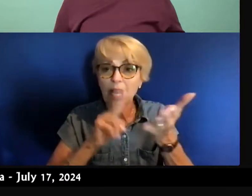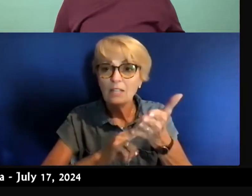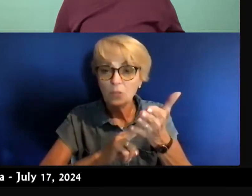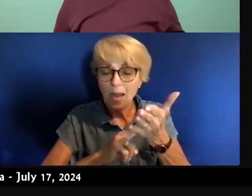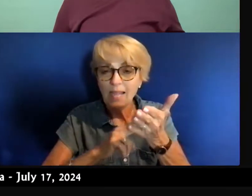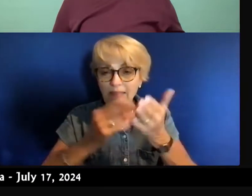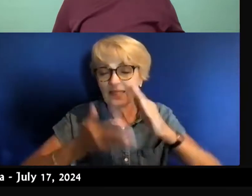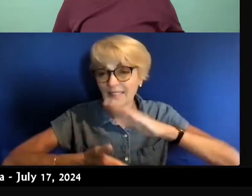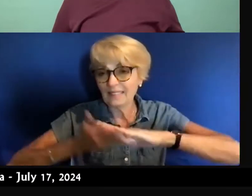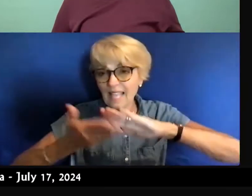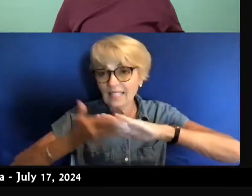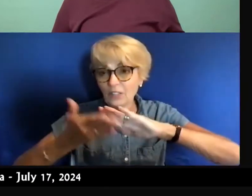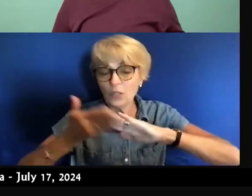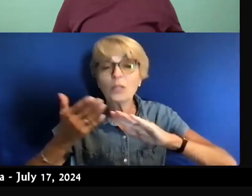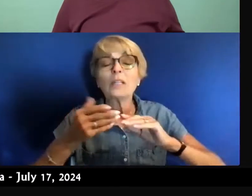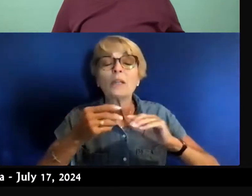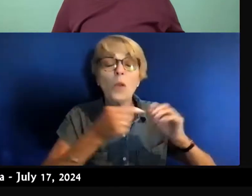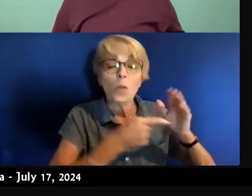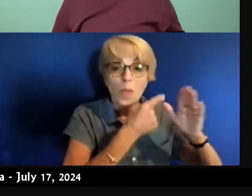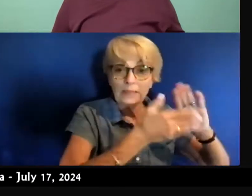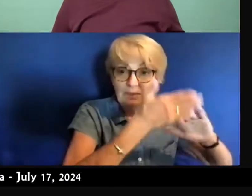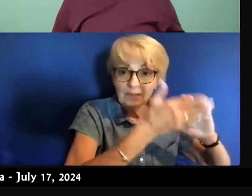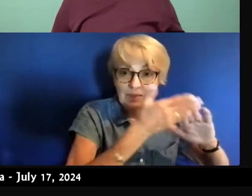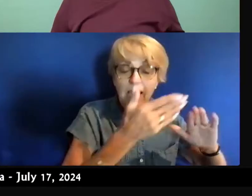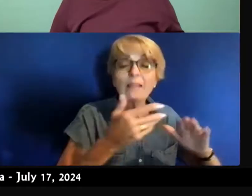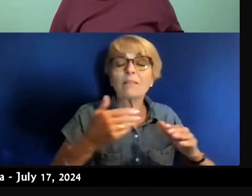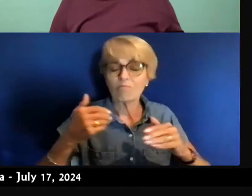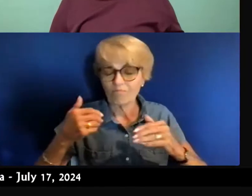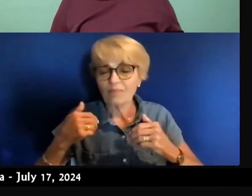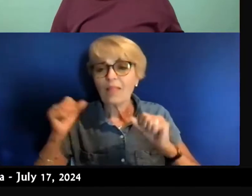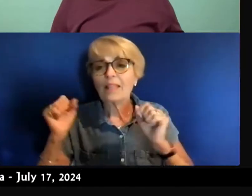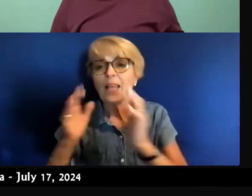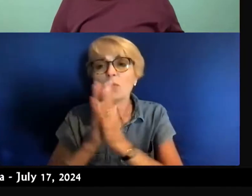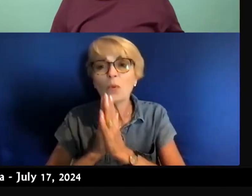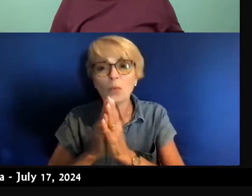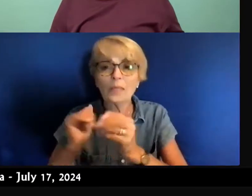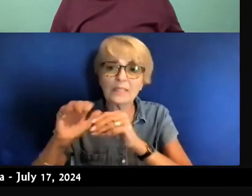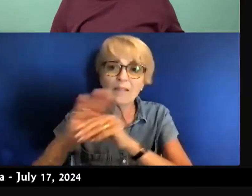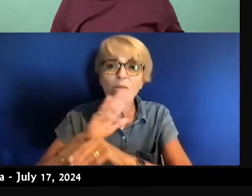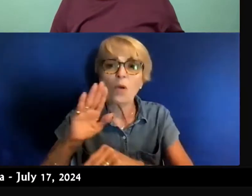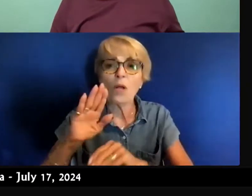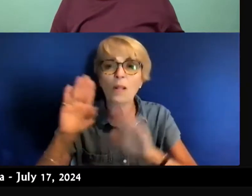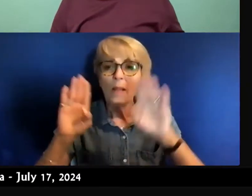and it's subject to right to know, they can request to see all of the full bid tabs and